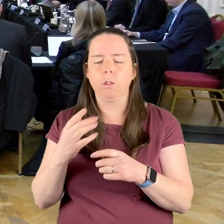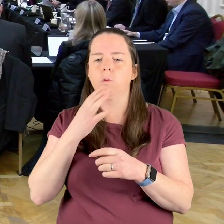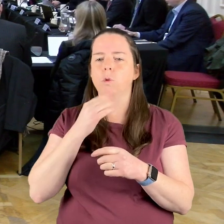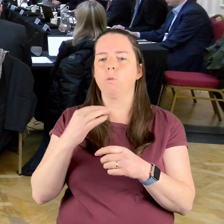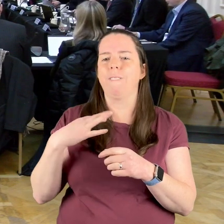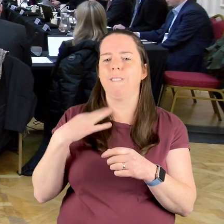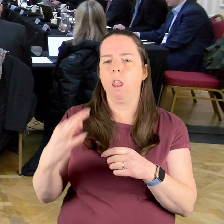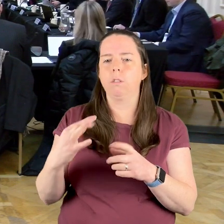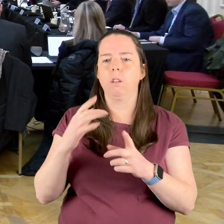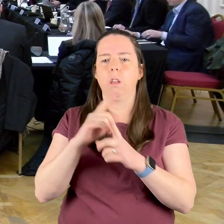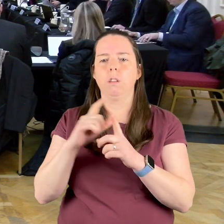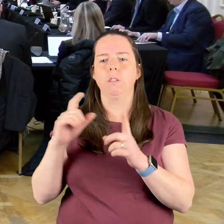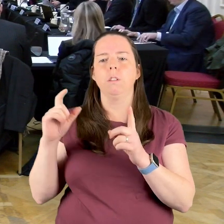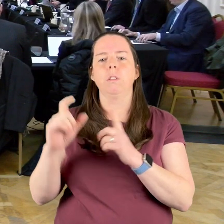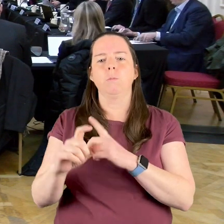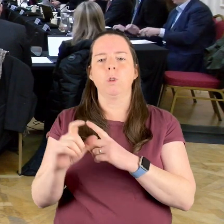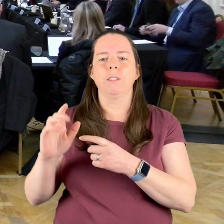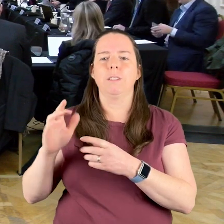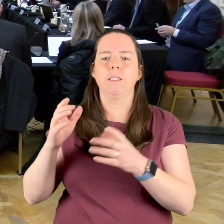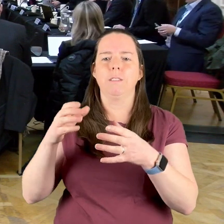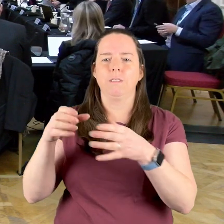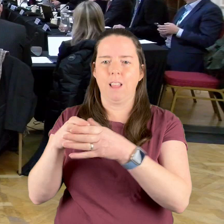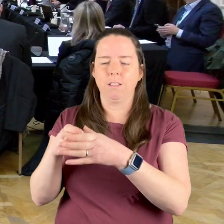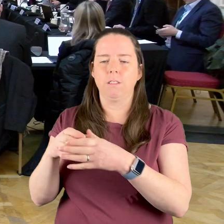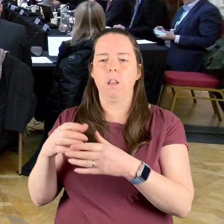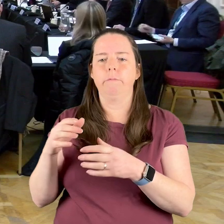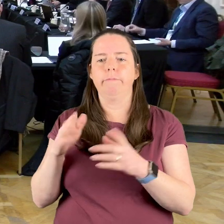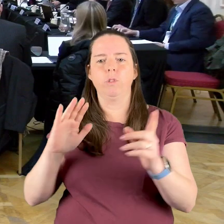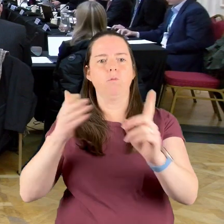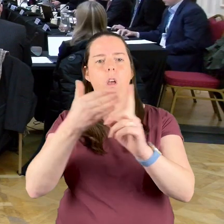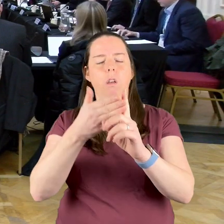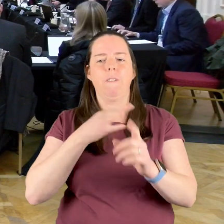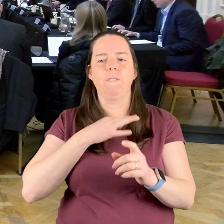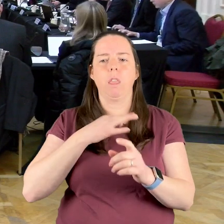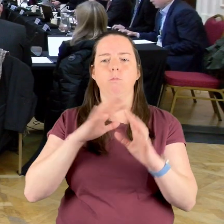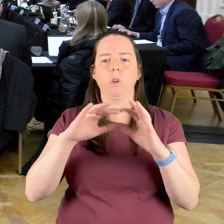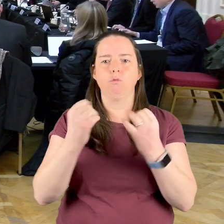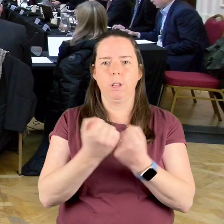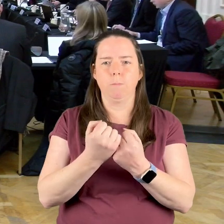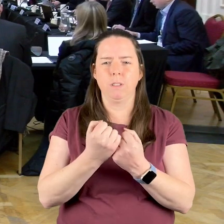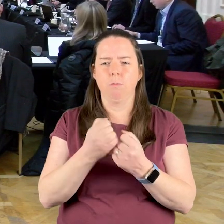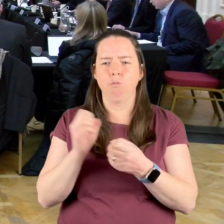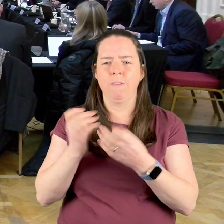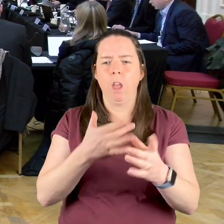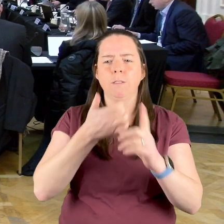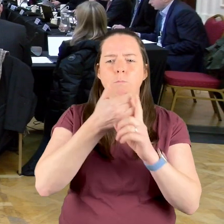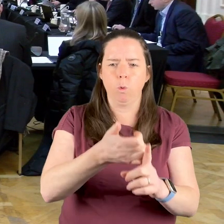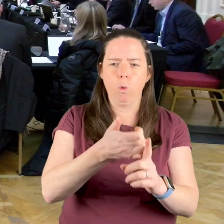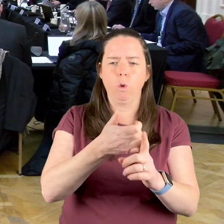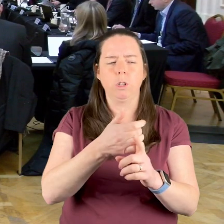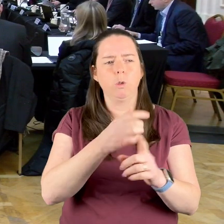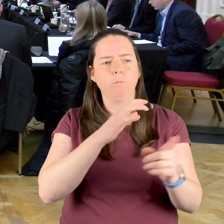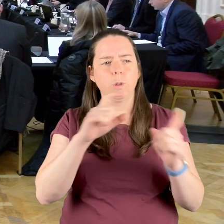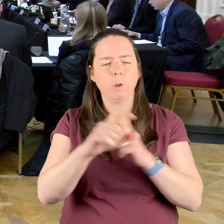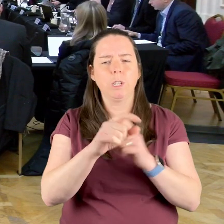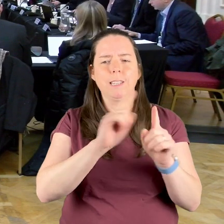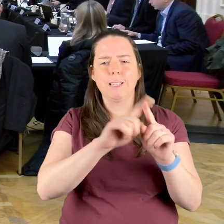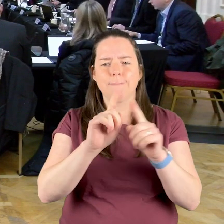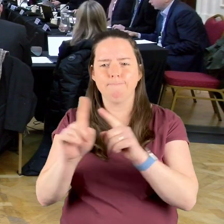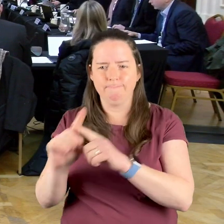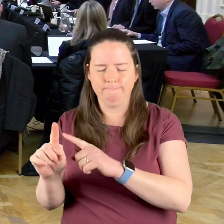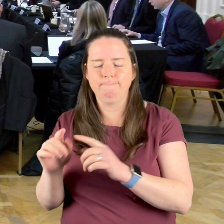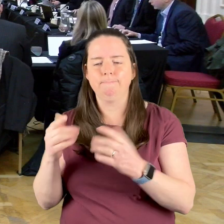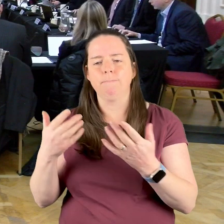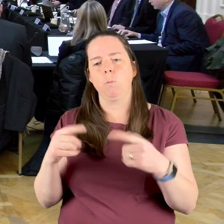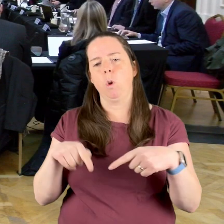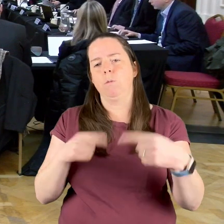community sector to target vulnerable groups and provide support to particular communities at this